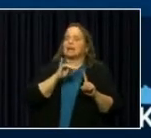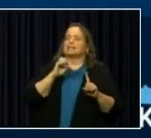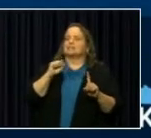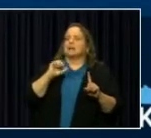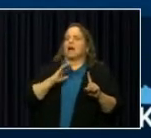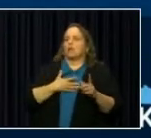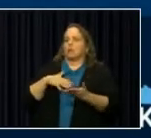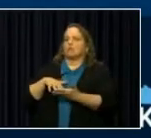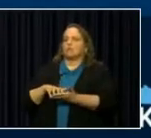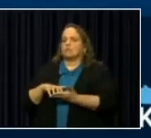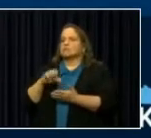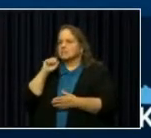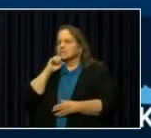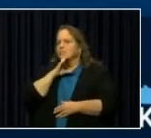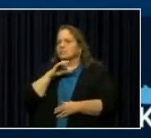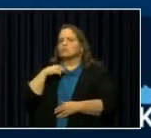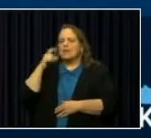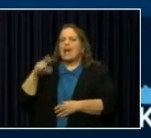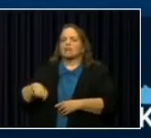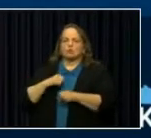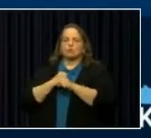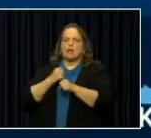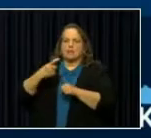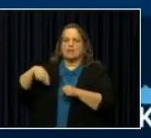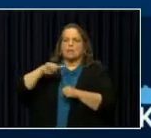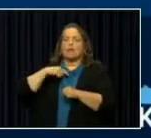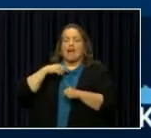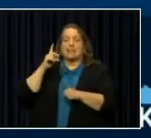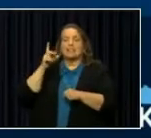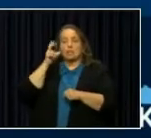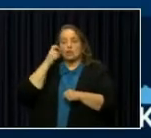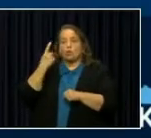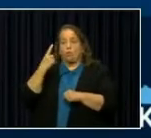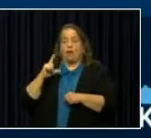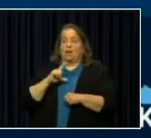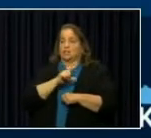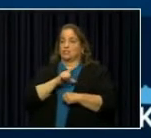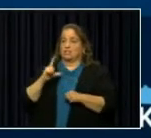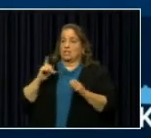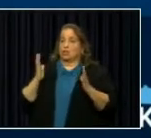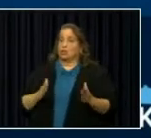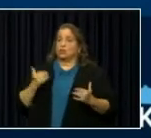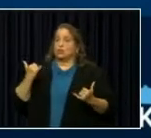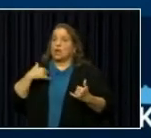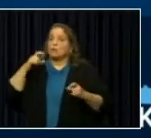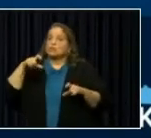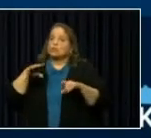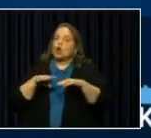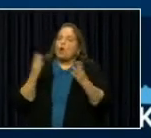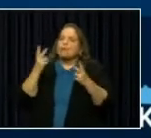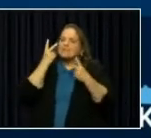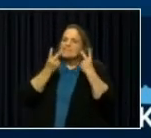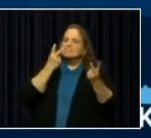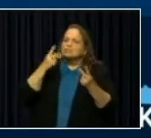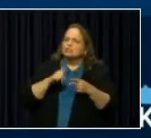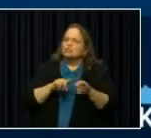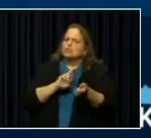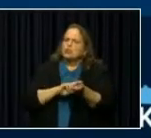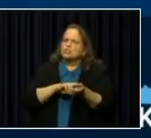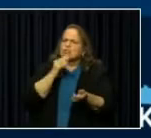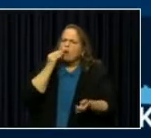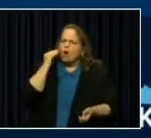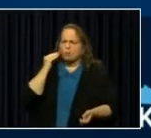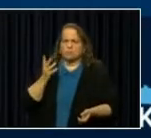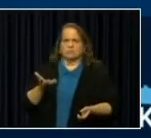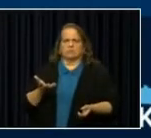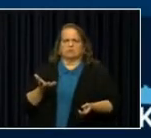we can to protect them. I think I heard that at least one legislator today said we should open up visitations in our nursing homes.